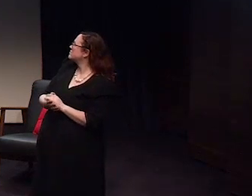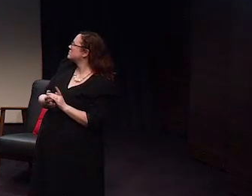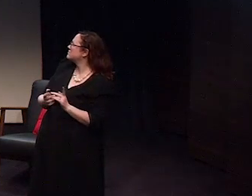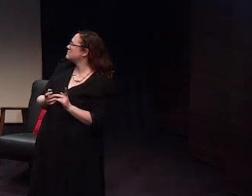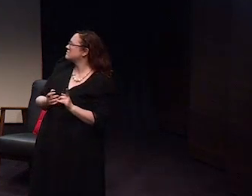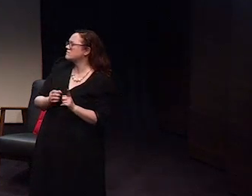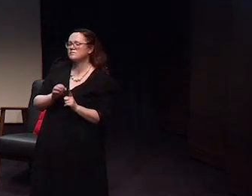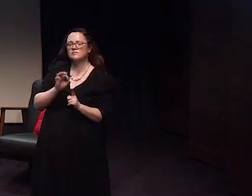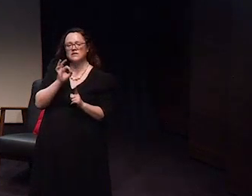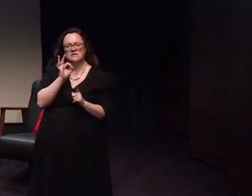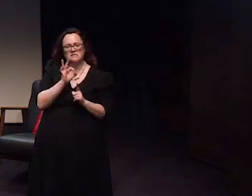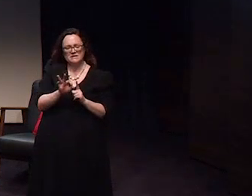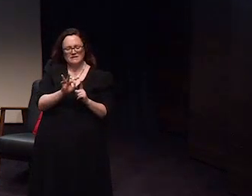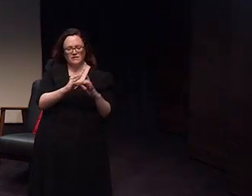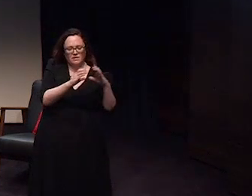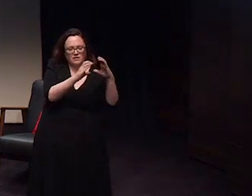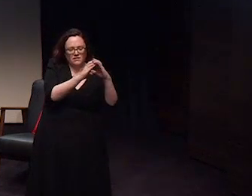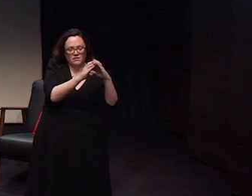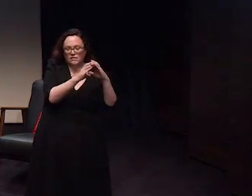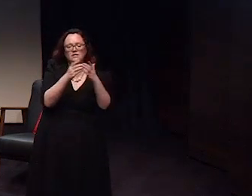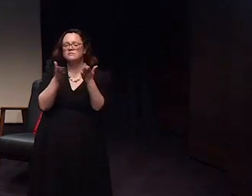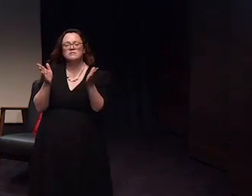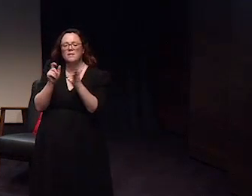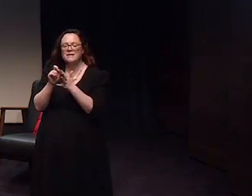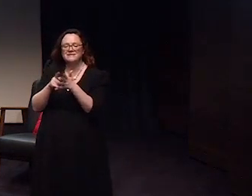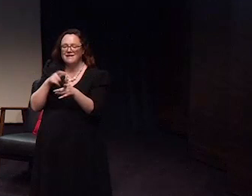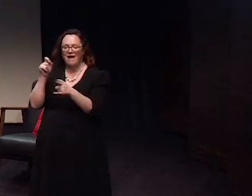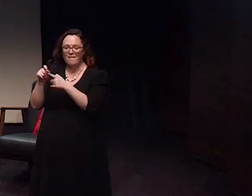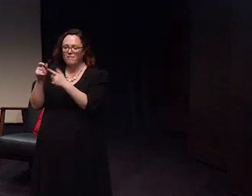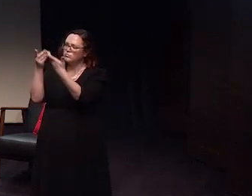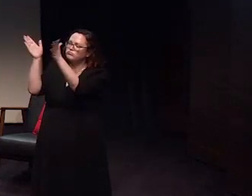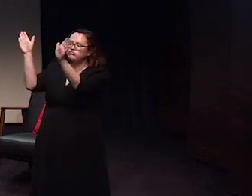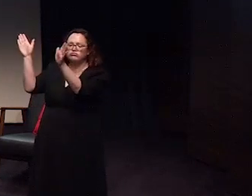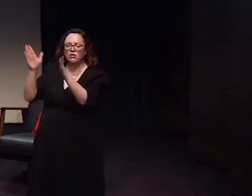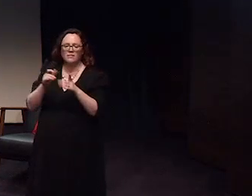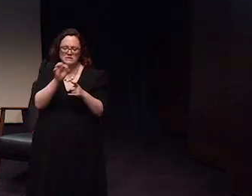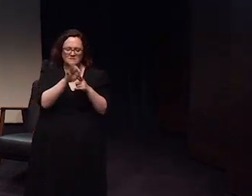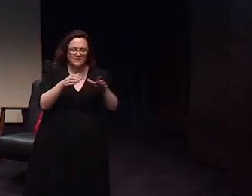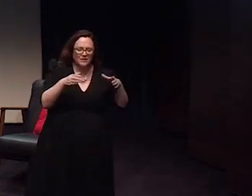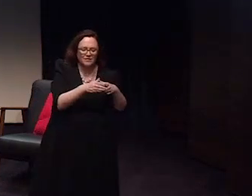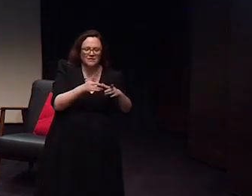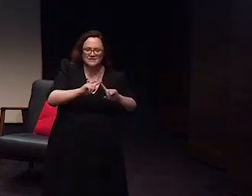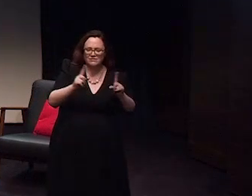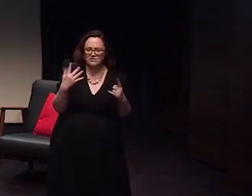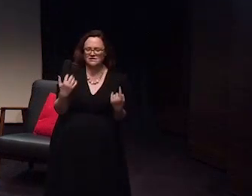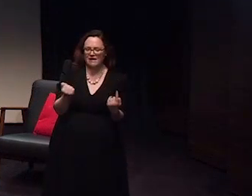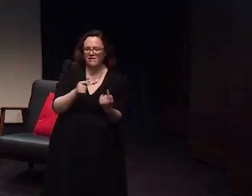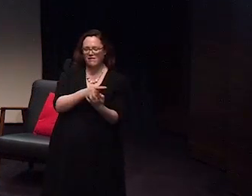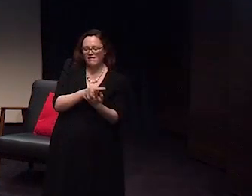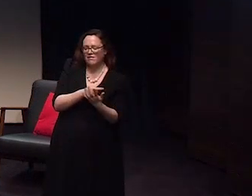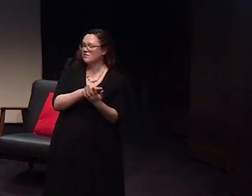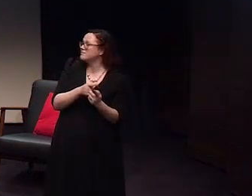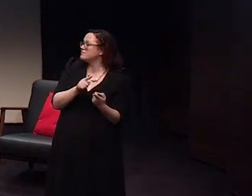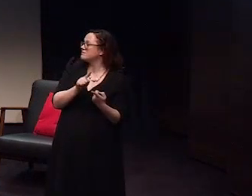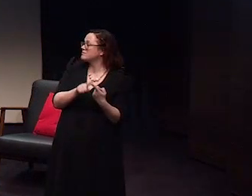those run by the police or fire brigade. There are 5 main differences. Firstly, the assessment is not only about the